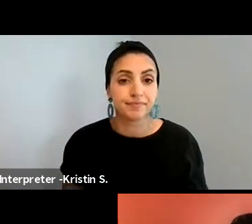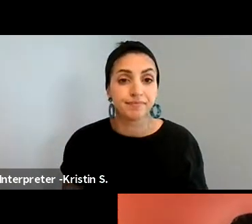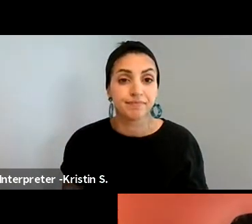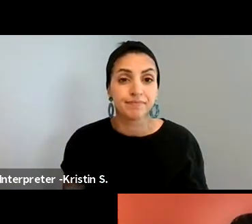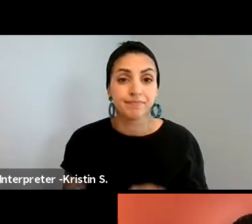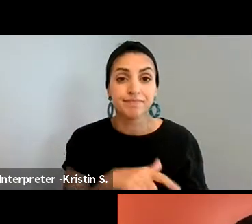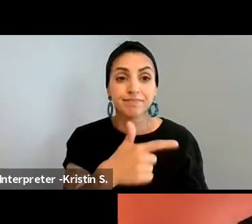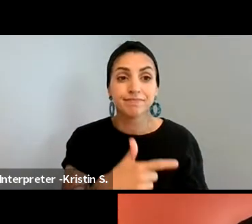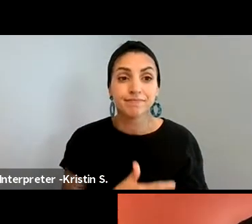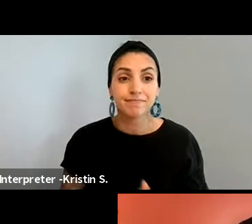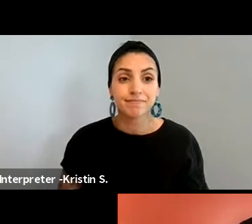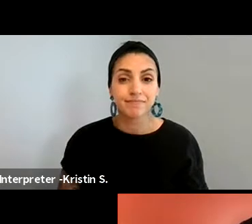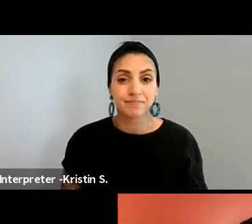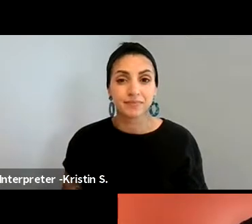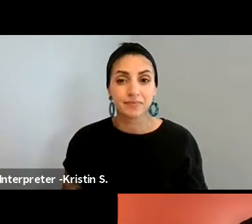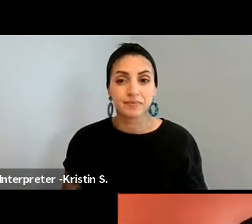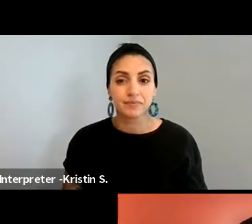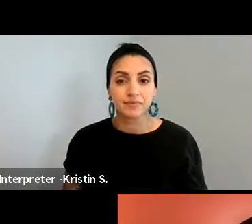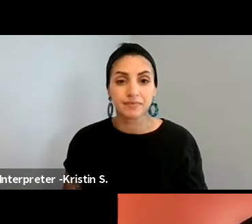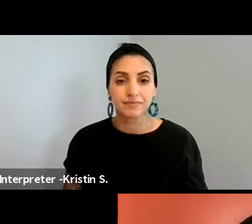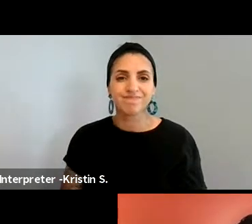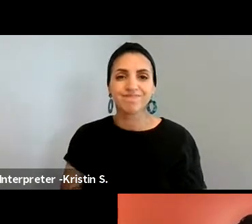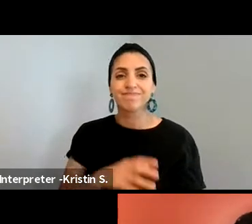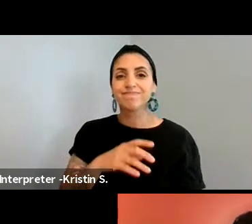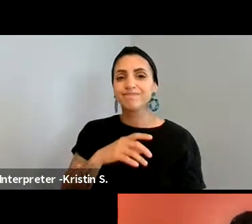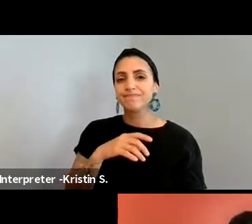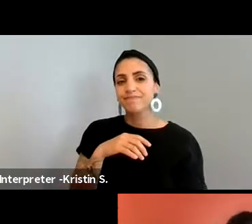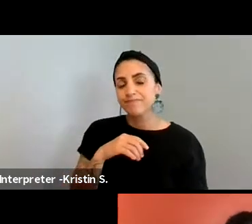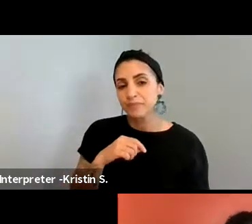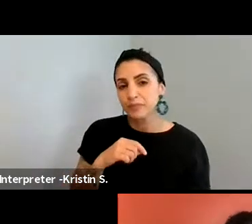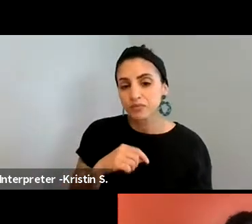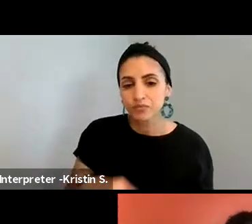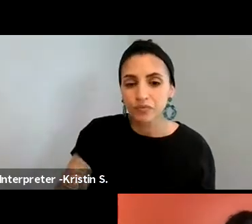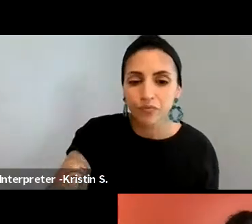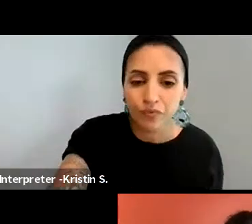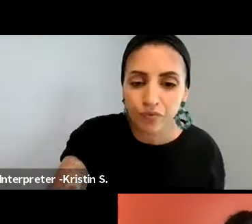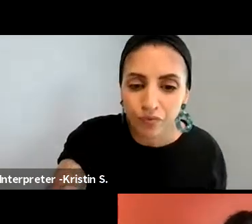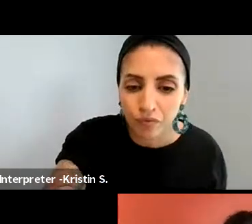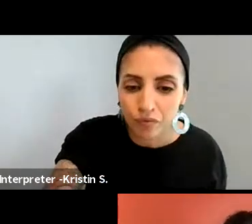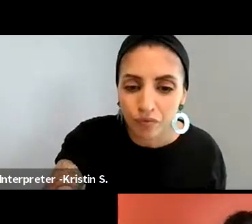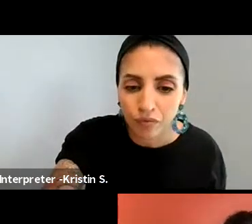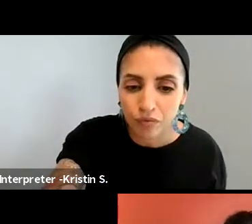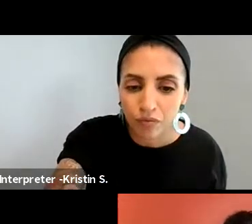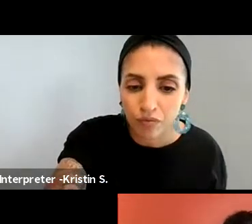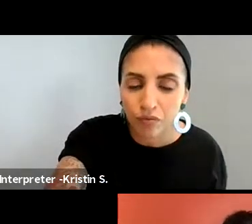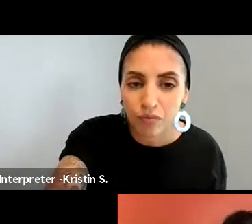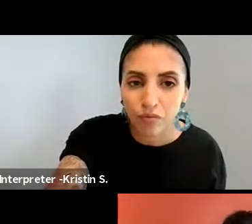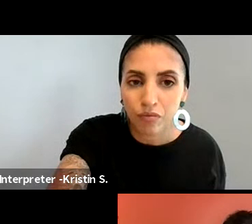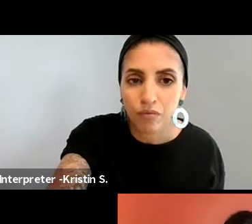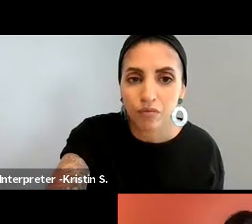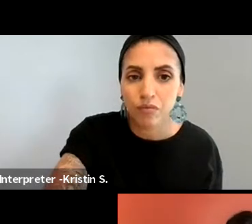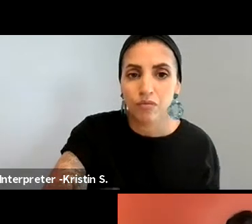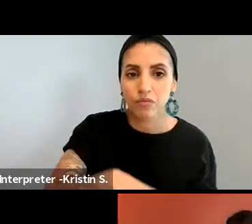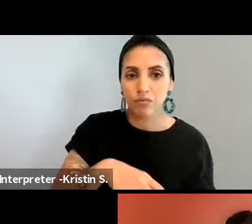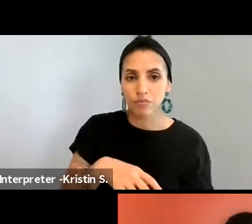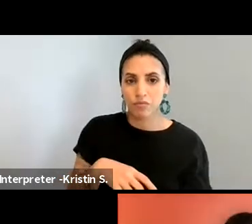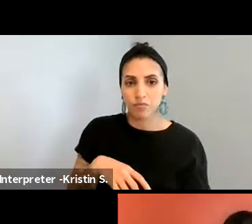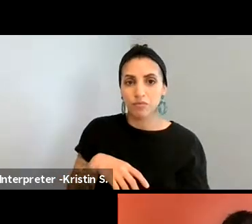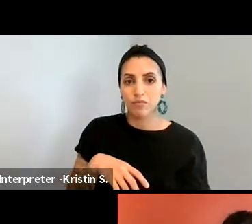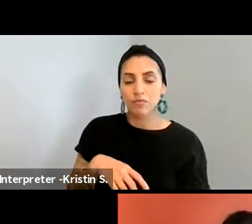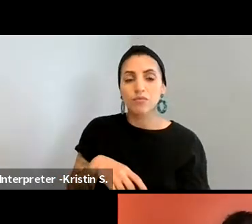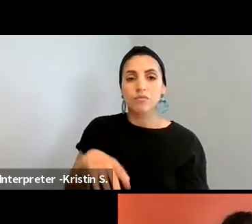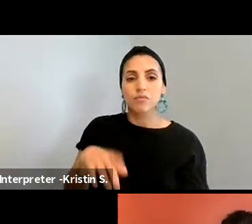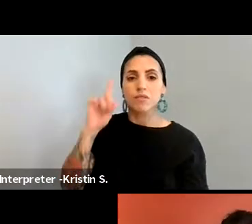Diana. Yeah, that's a great question, because I think that expanding into the